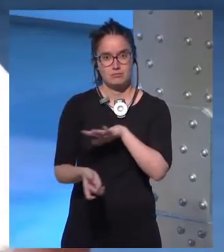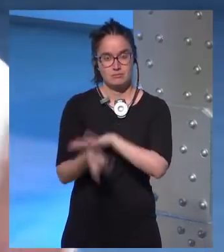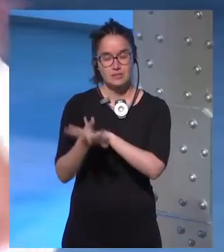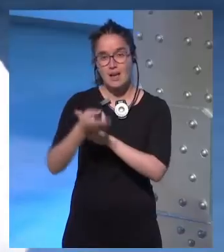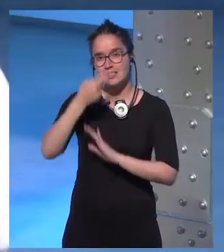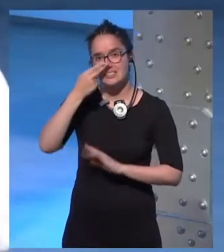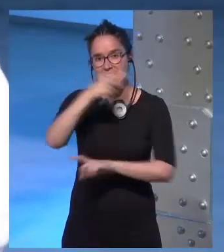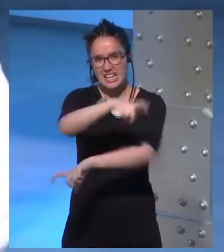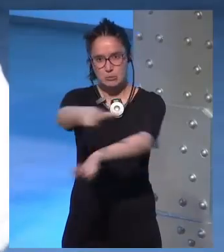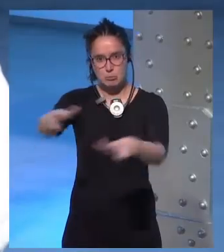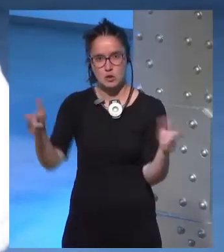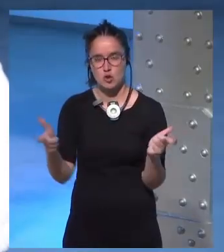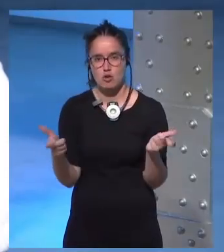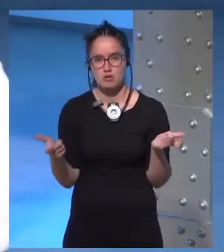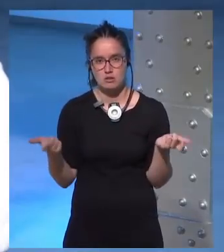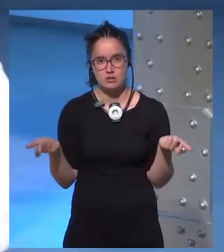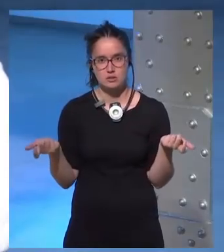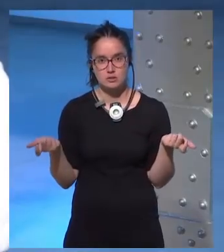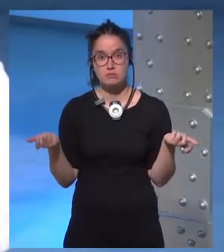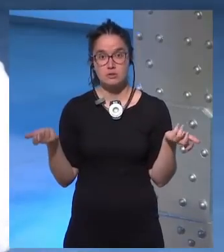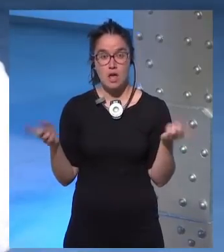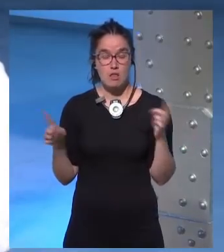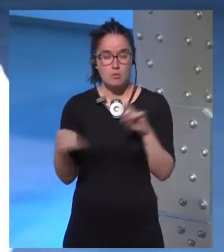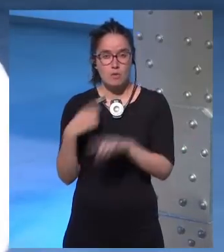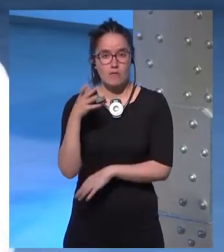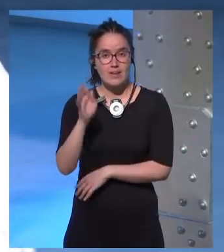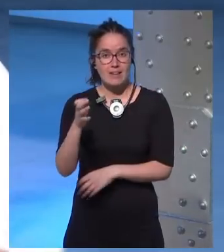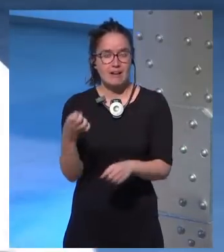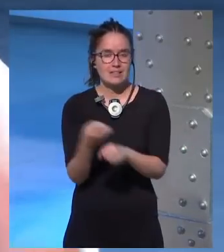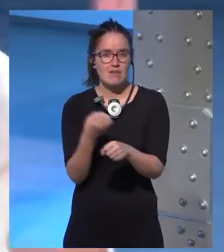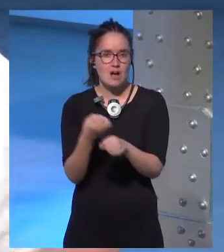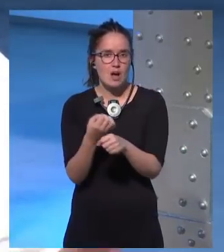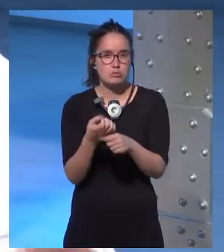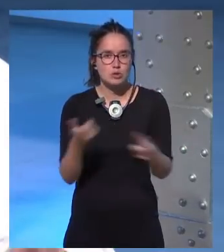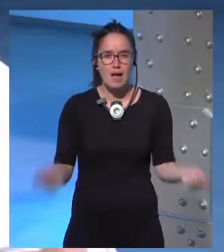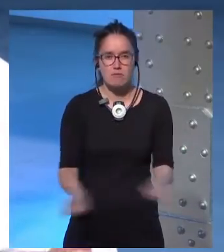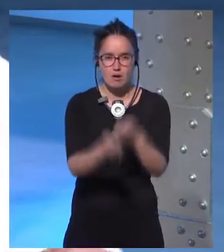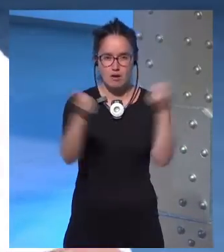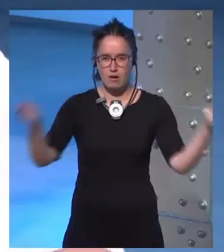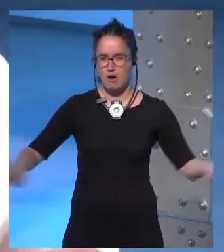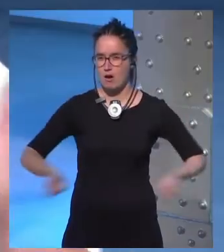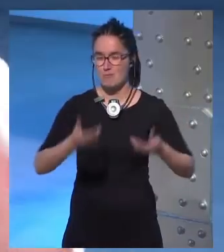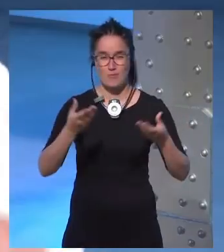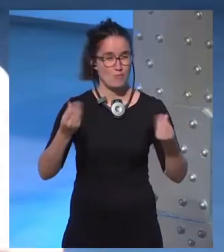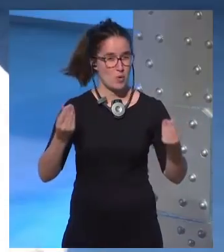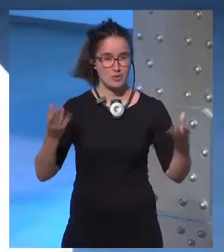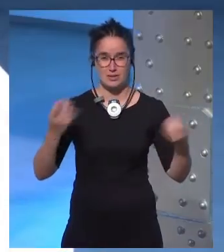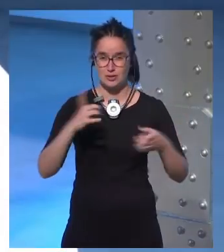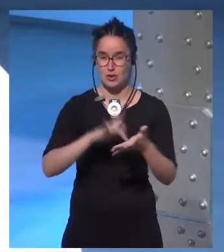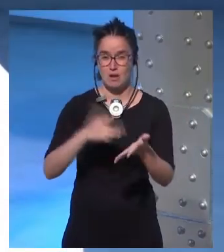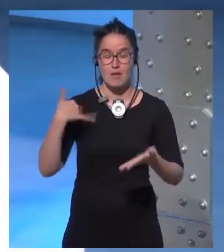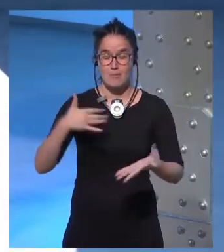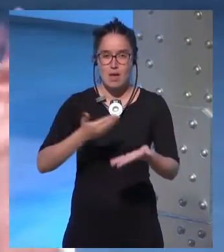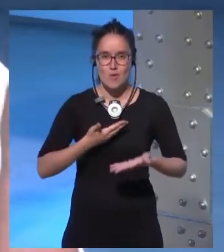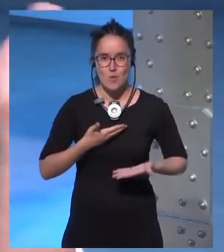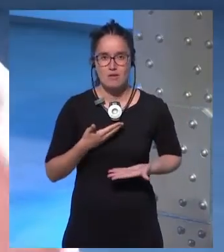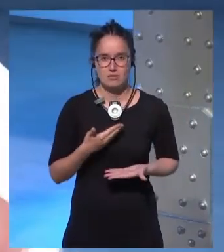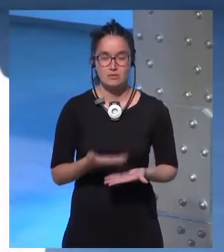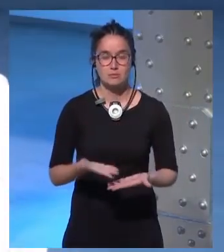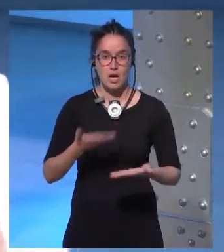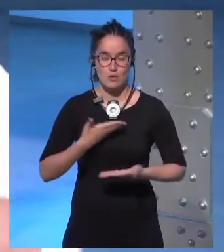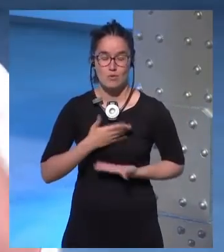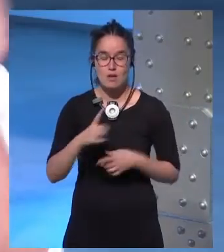lot of the storytelling stuff, I bring it into my day job as well. They love the fact that I do things like this. They love the fact that they can be like,